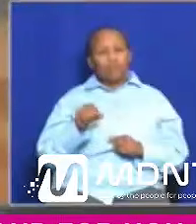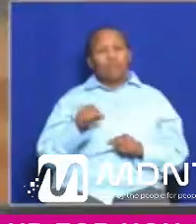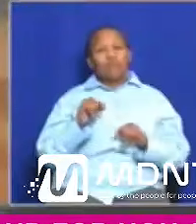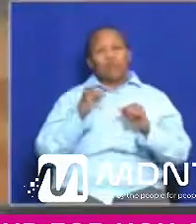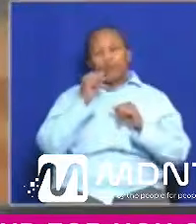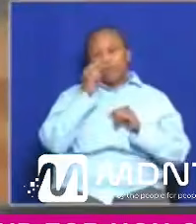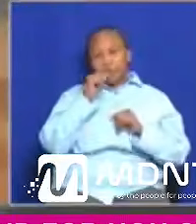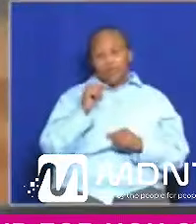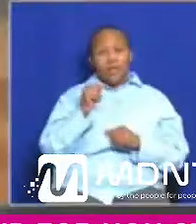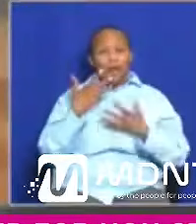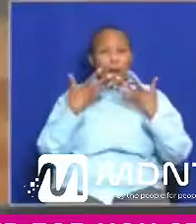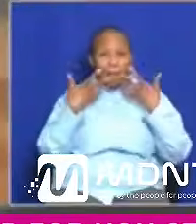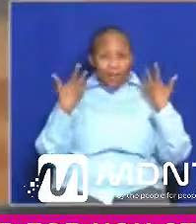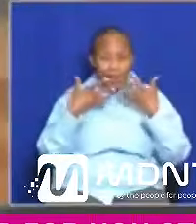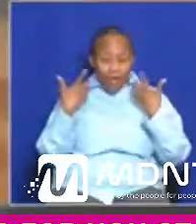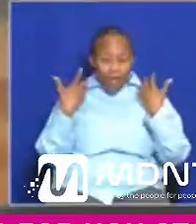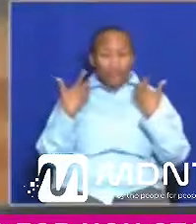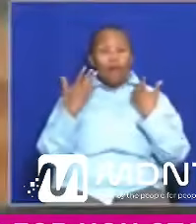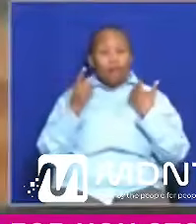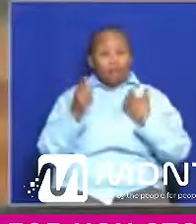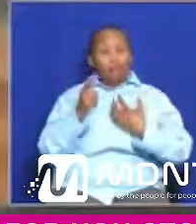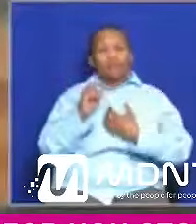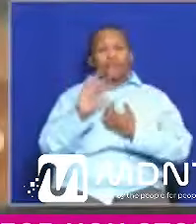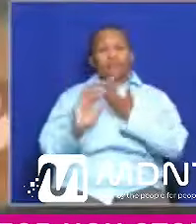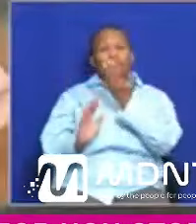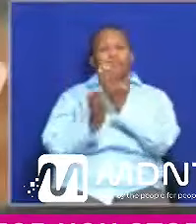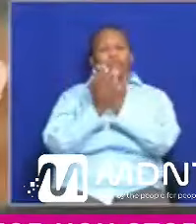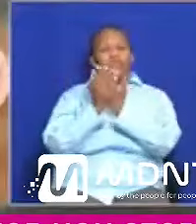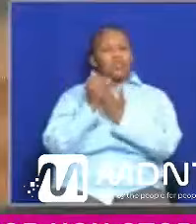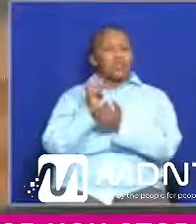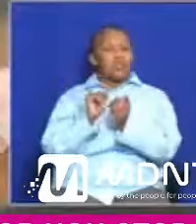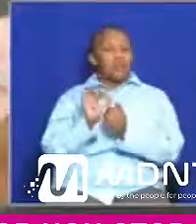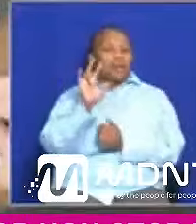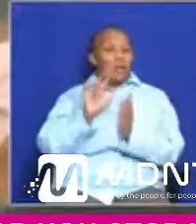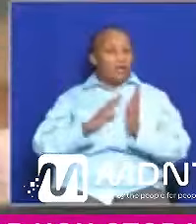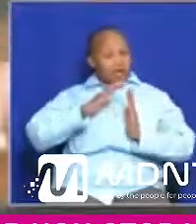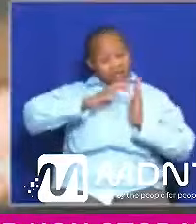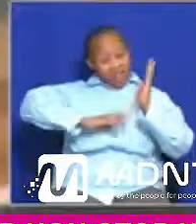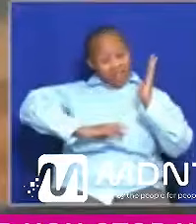in the supplementary affidavit, and expand on that with